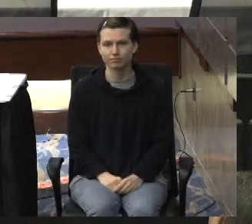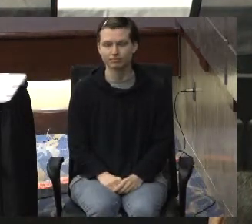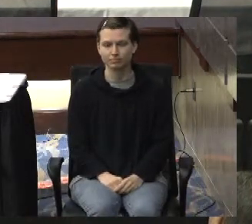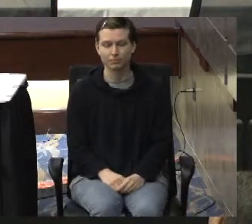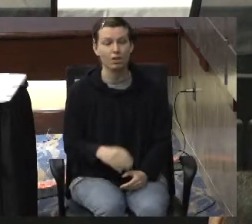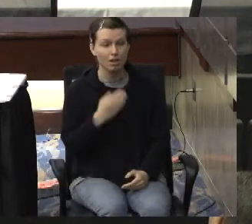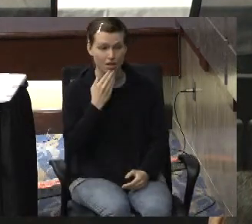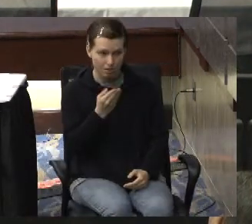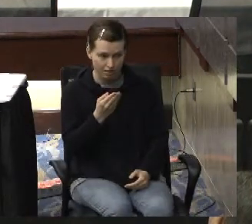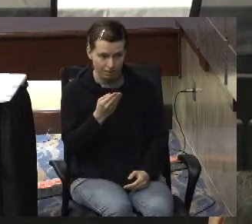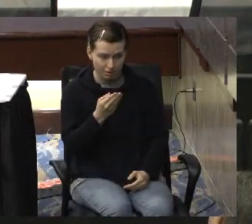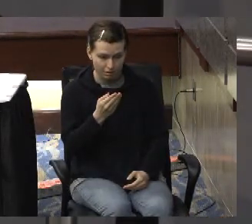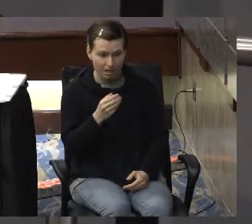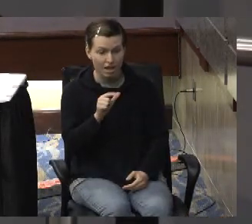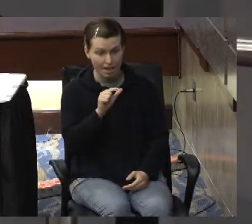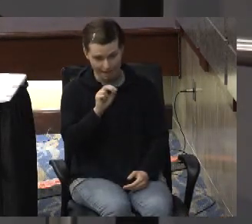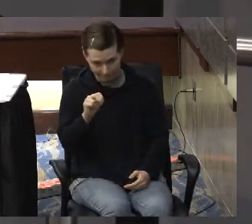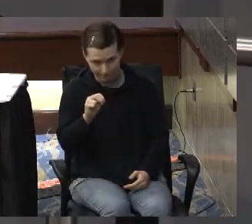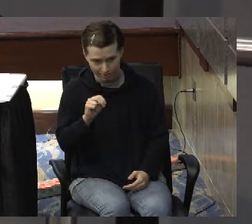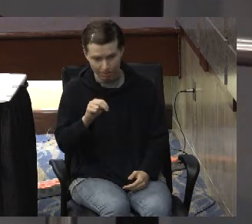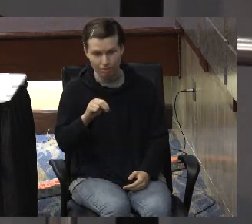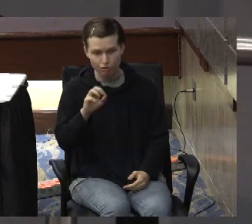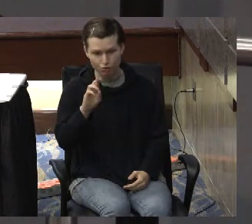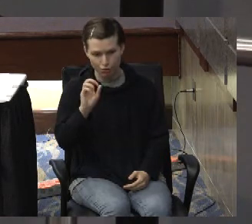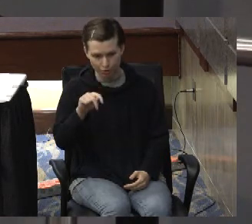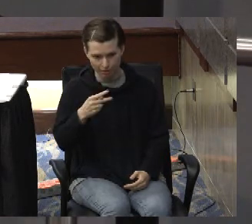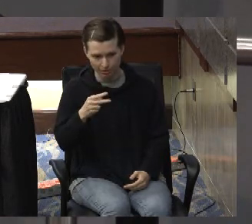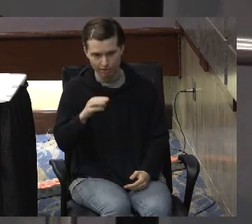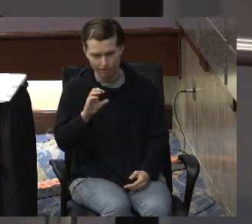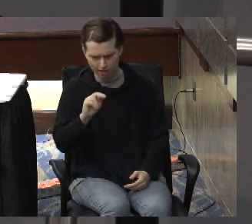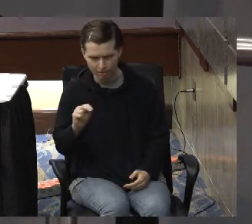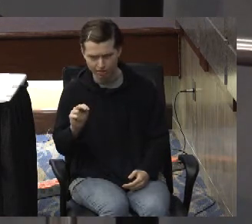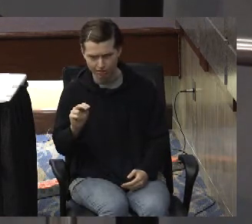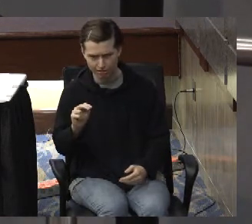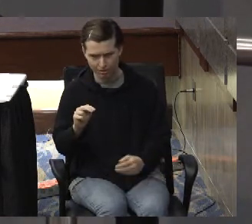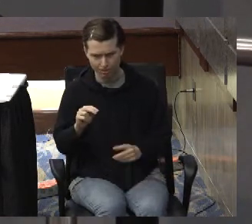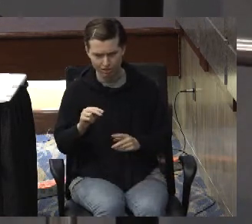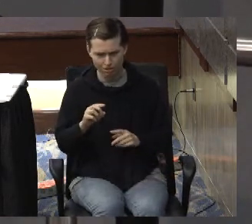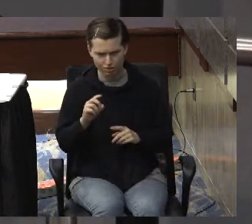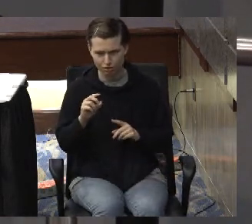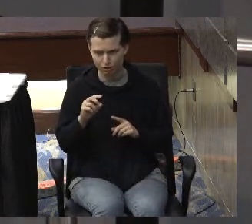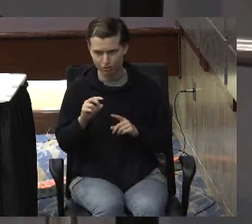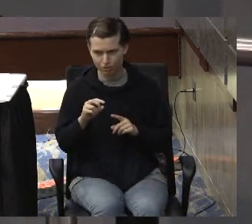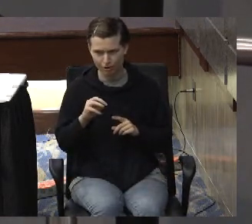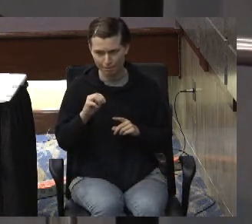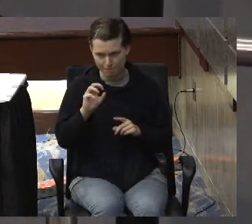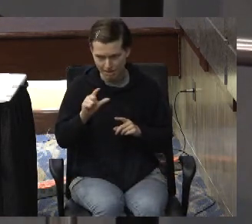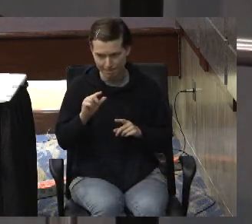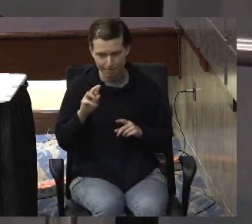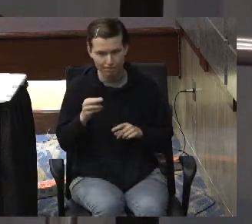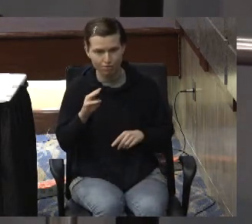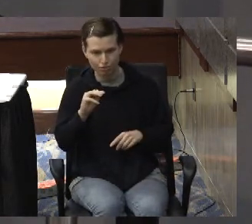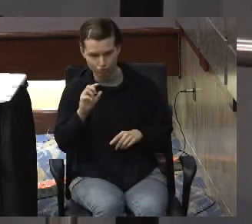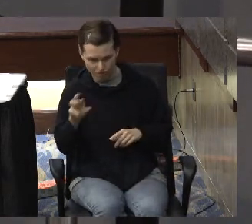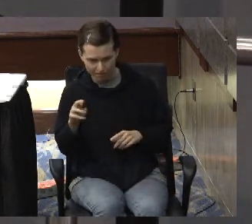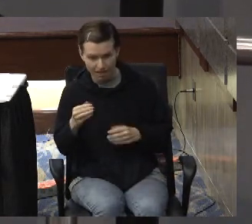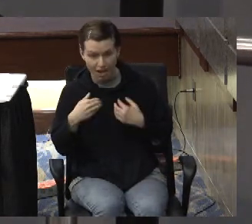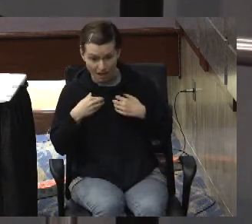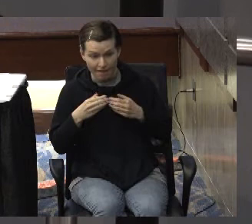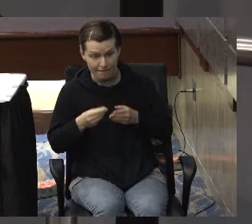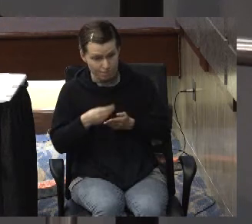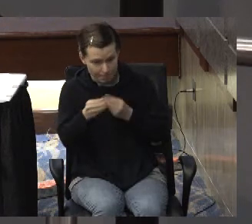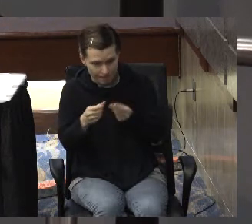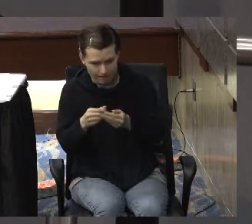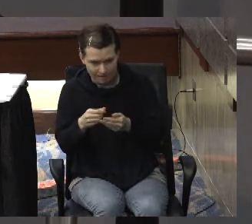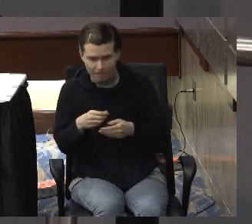Thank you, Alan Northcutt, 619 Stone Manor Drive. I do have a handout for you guys. I apologize, I don't have time